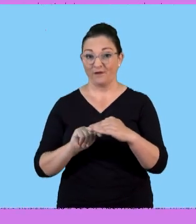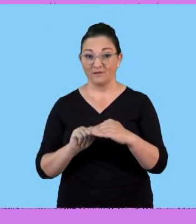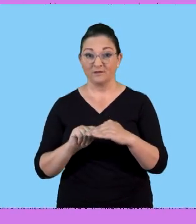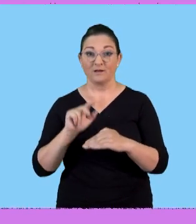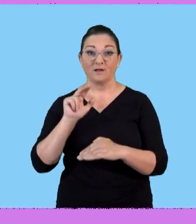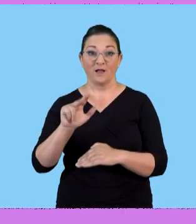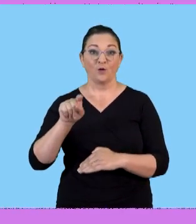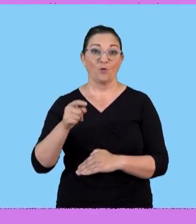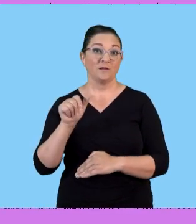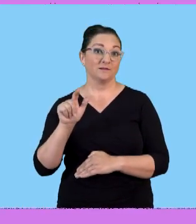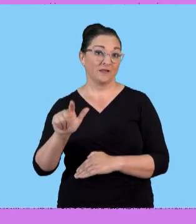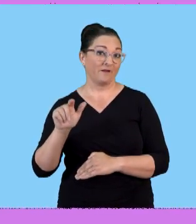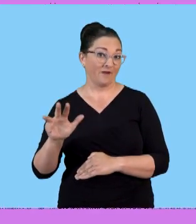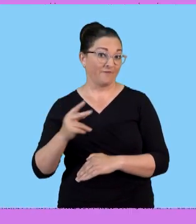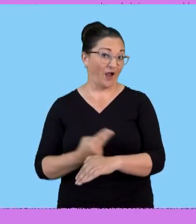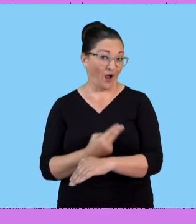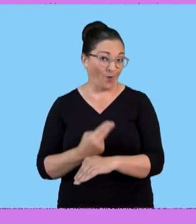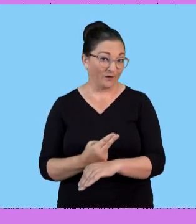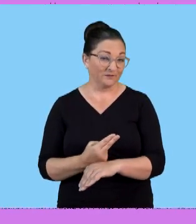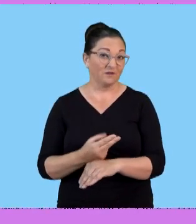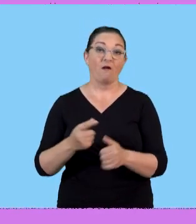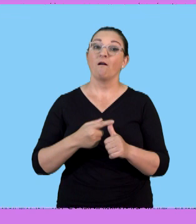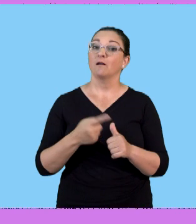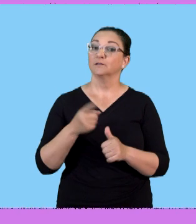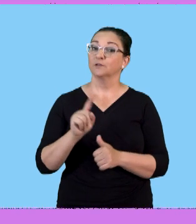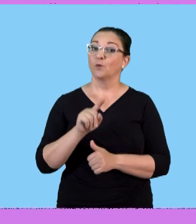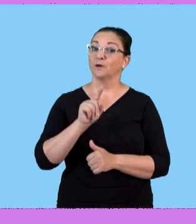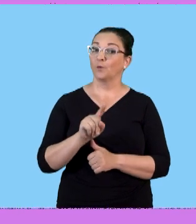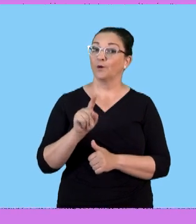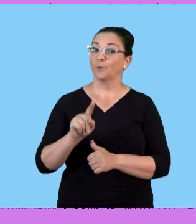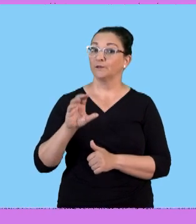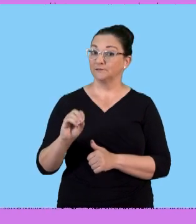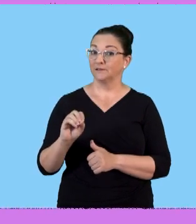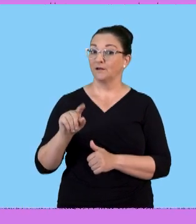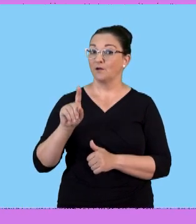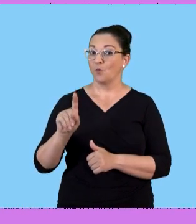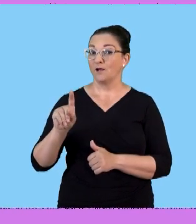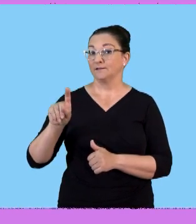divided by 8.75 hours. And that gave me an answer of